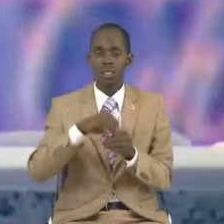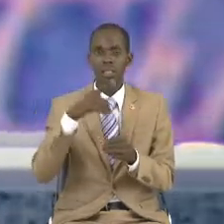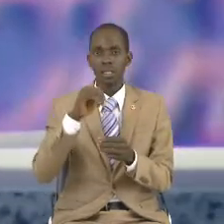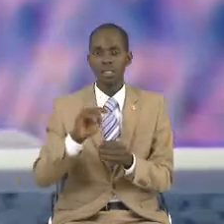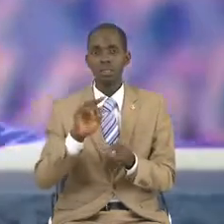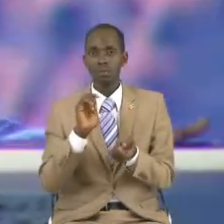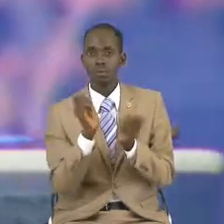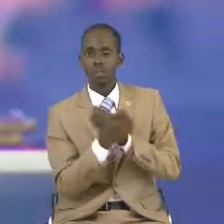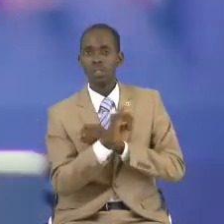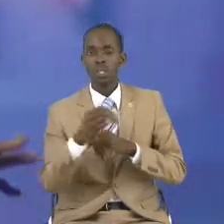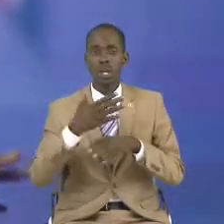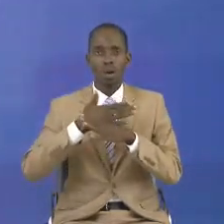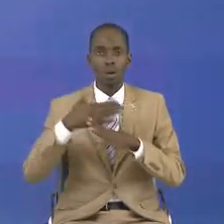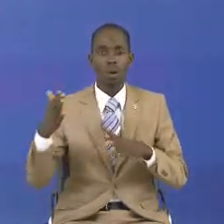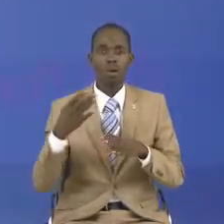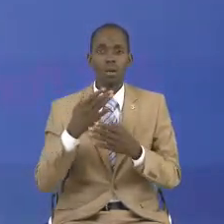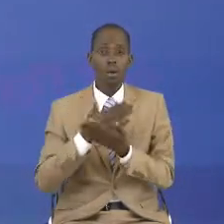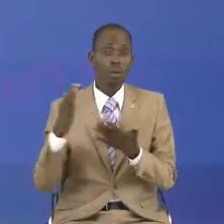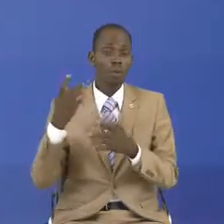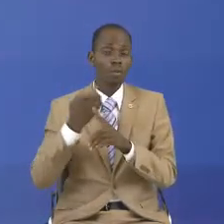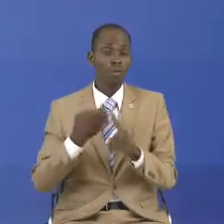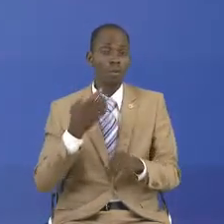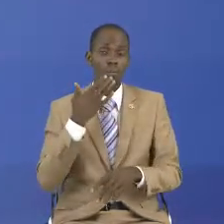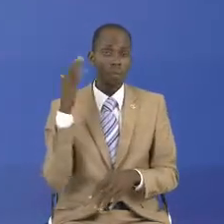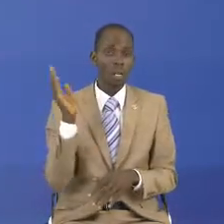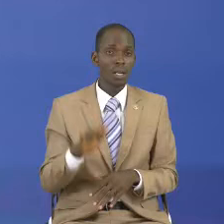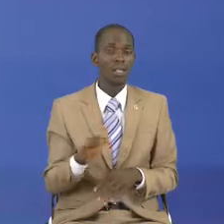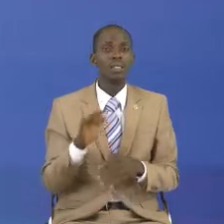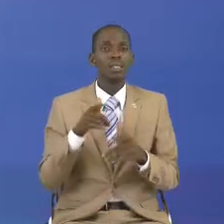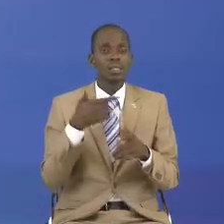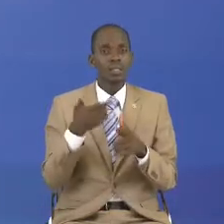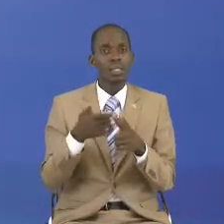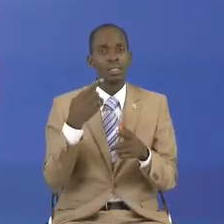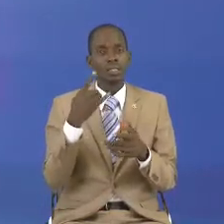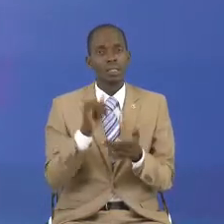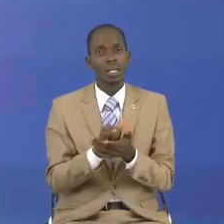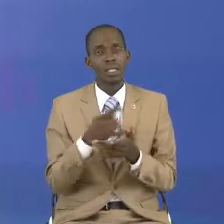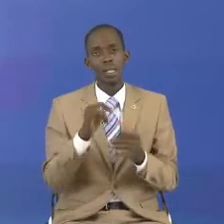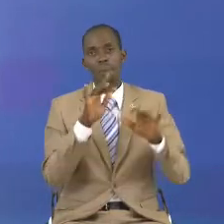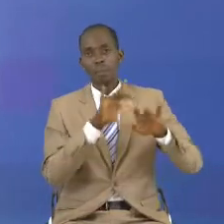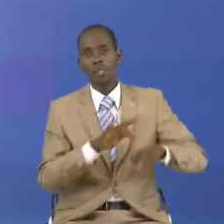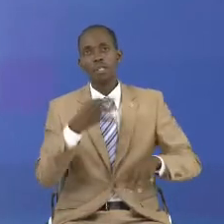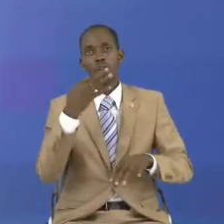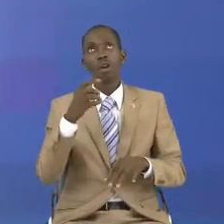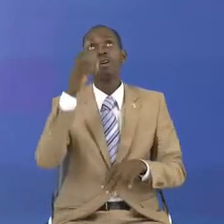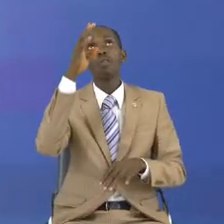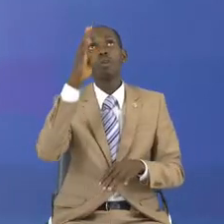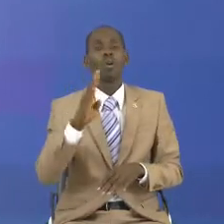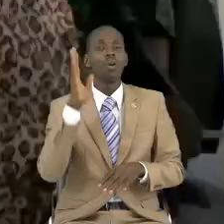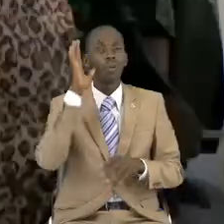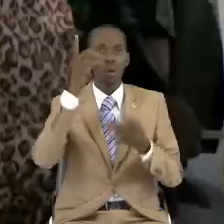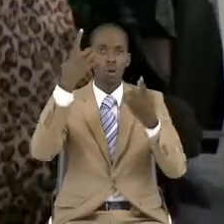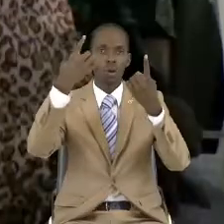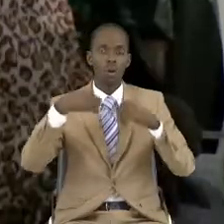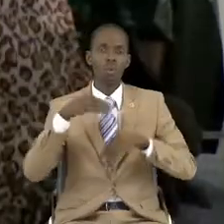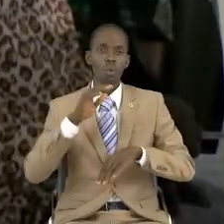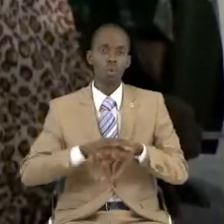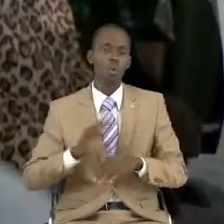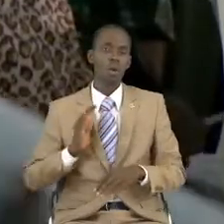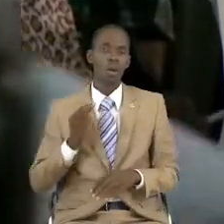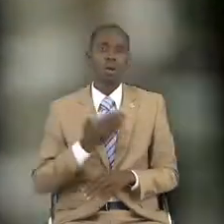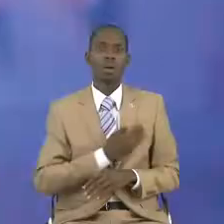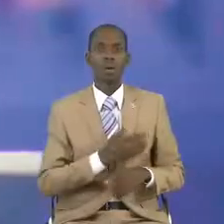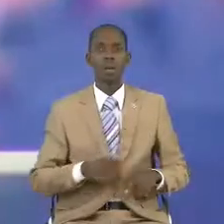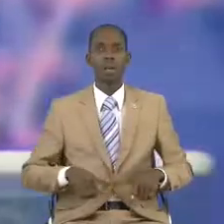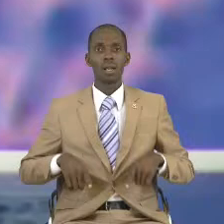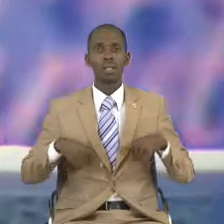from evil that then the mercy of god will come upon our lives we're looking